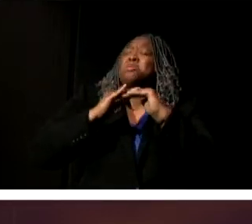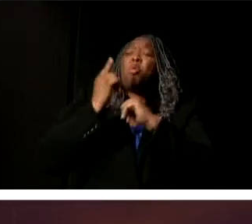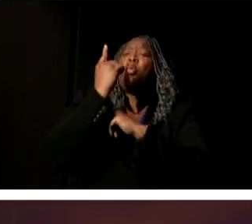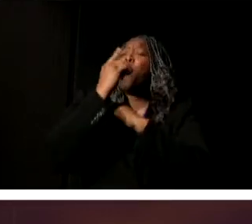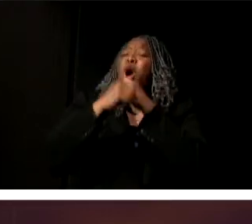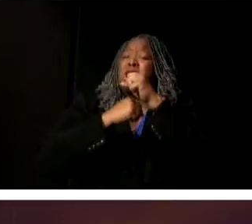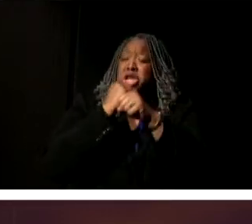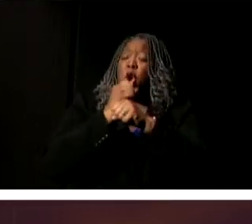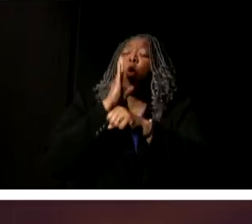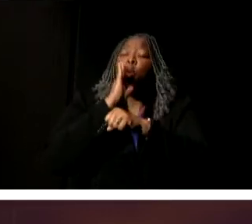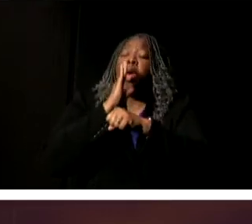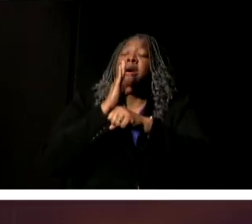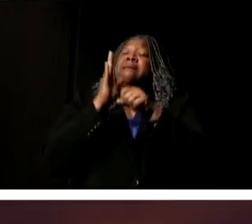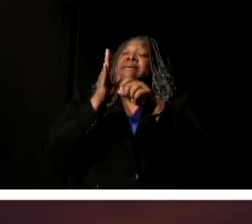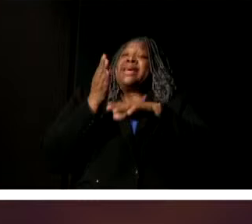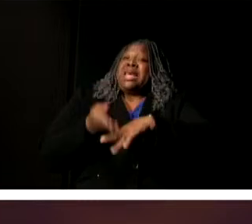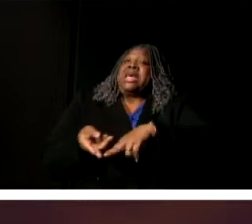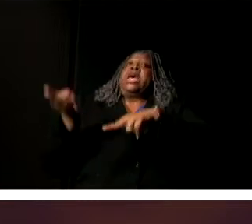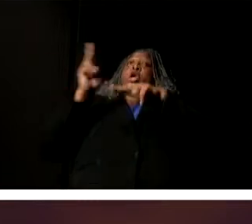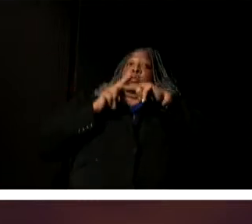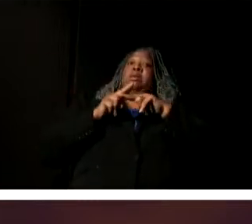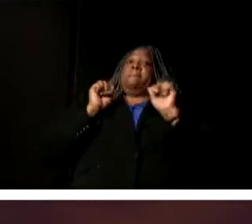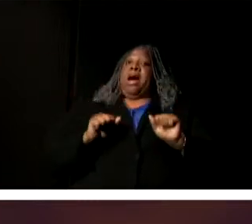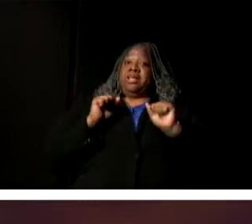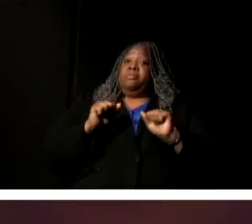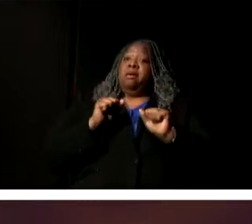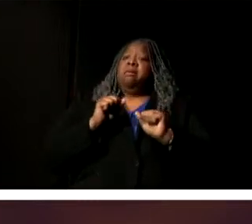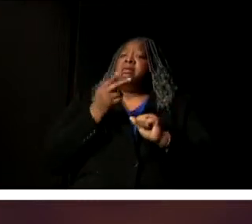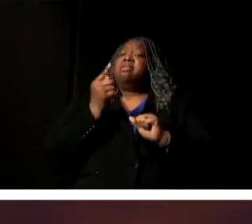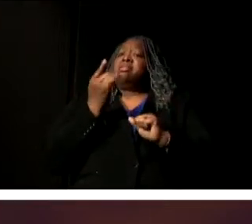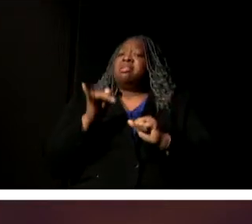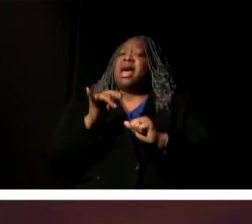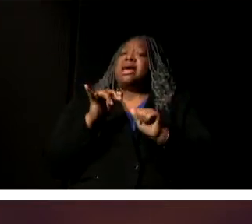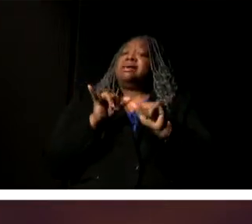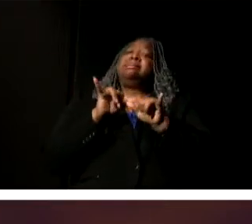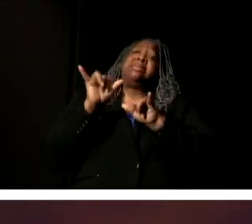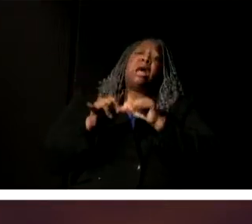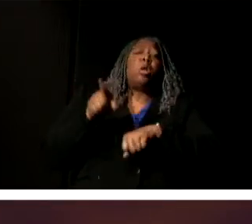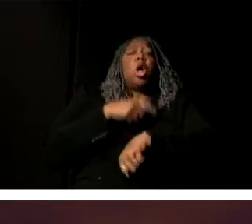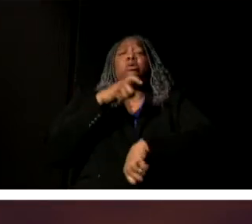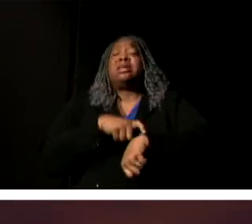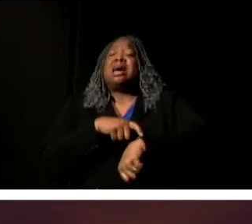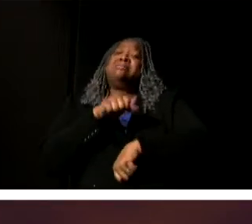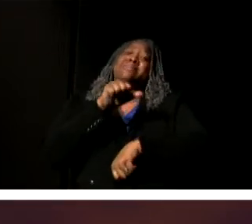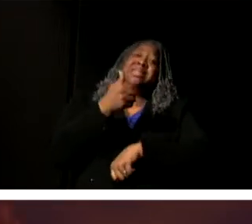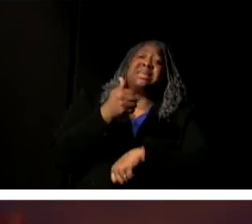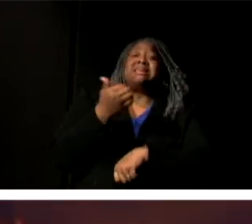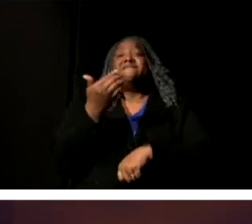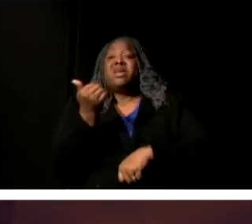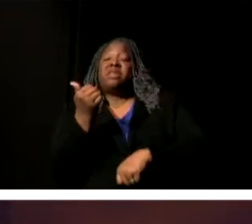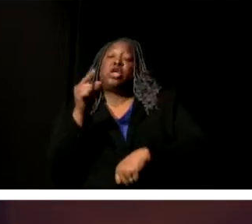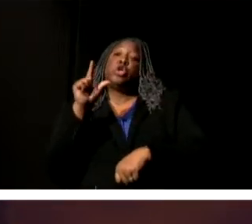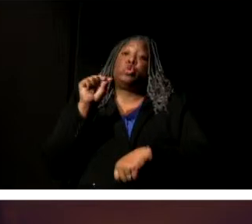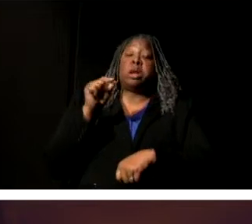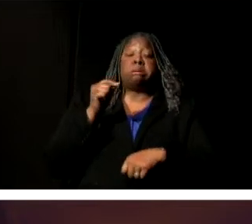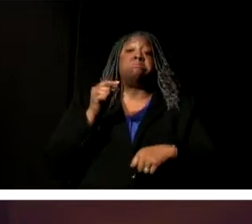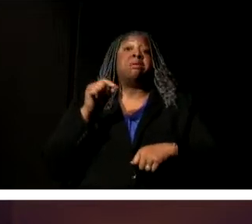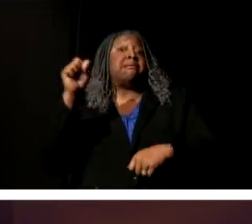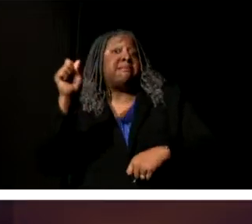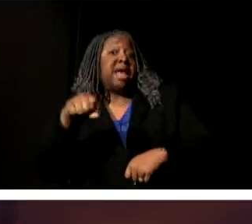significantly increases the likelihood that they will stay the long term, 10, 15, 20, and yes, even 40